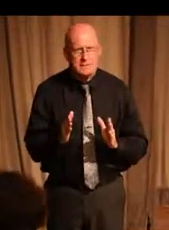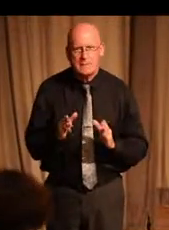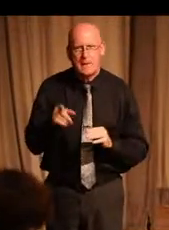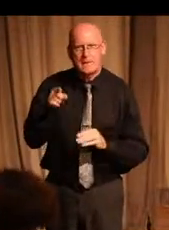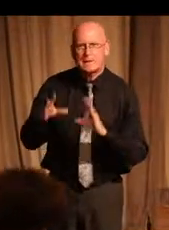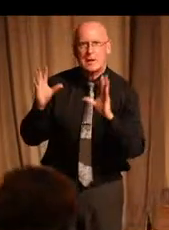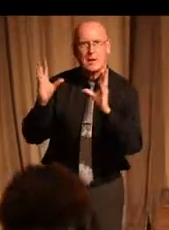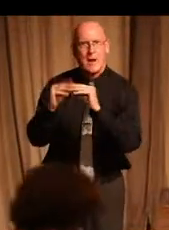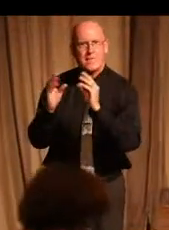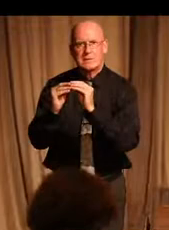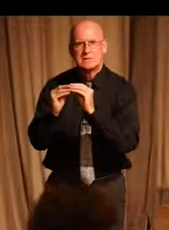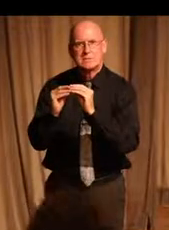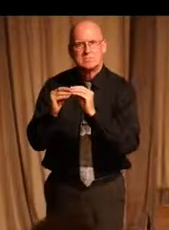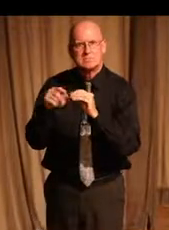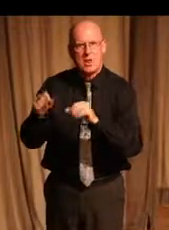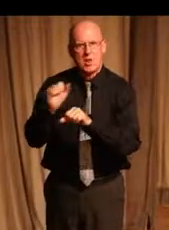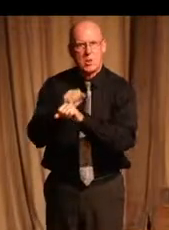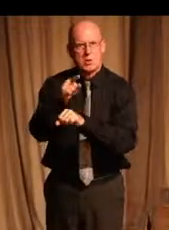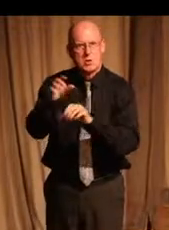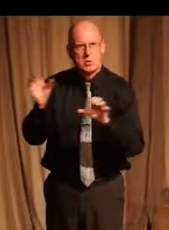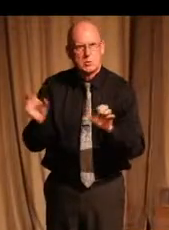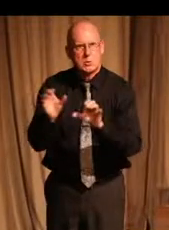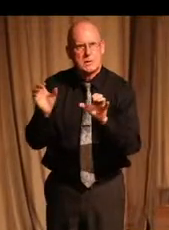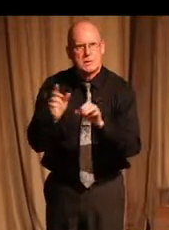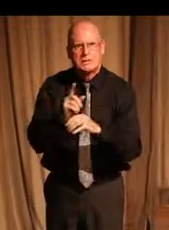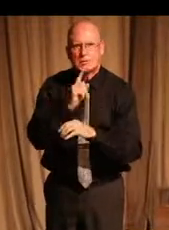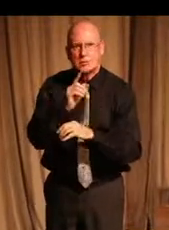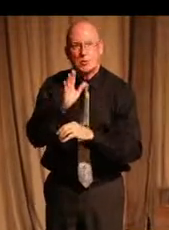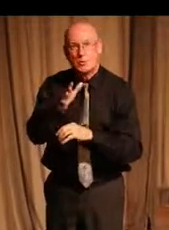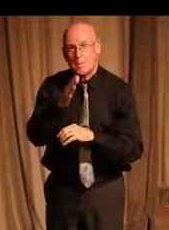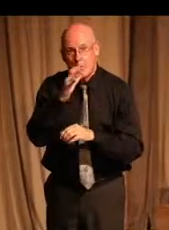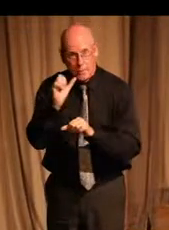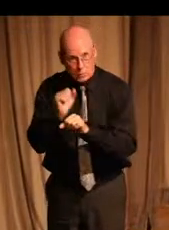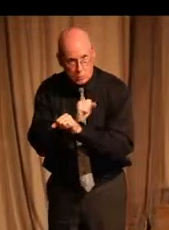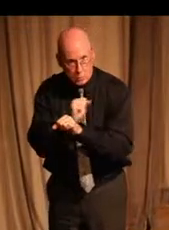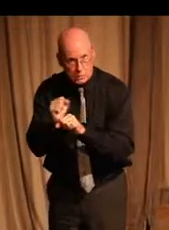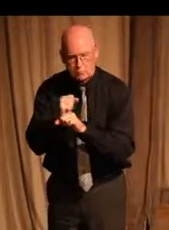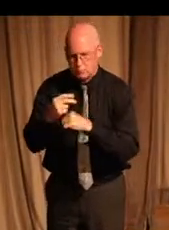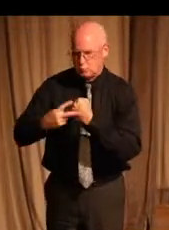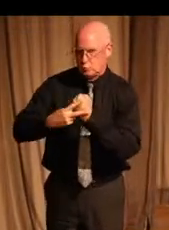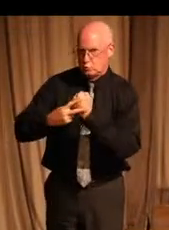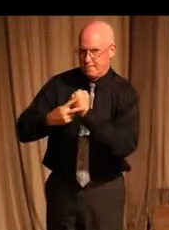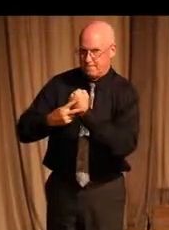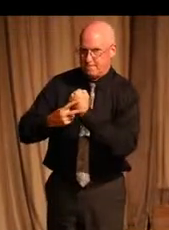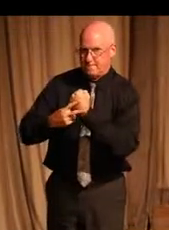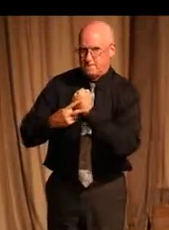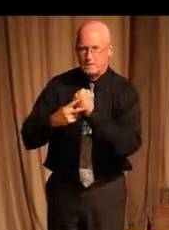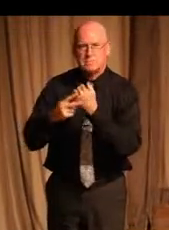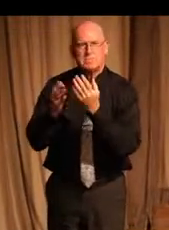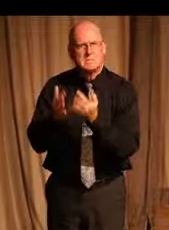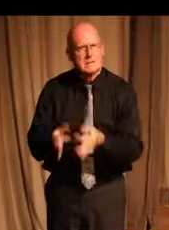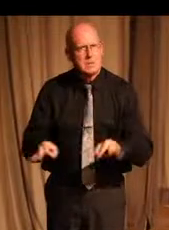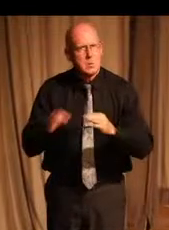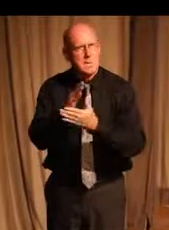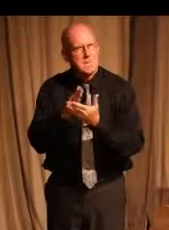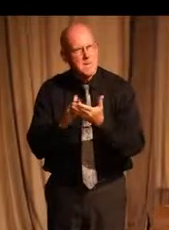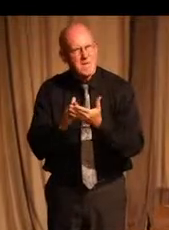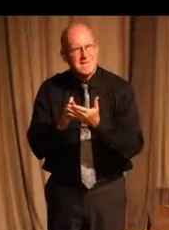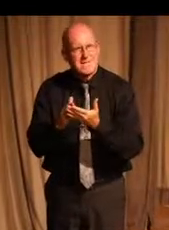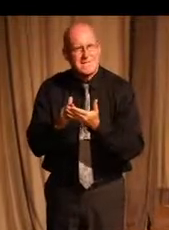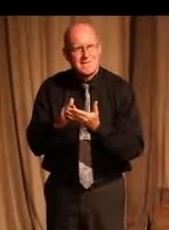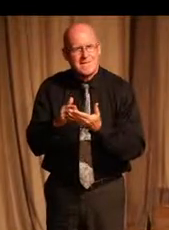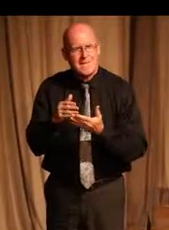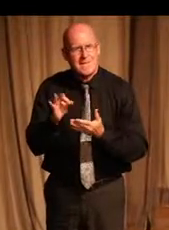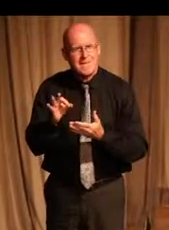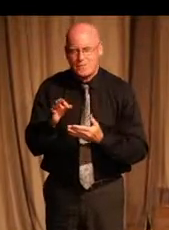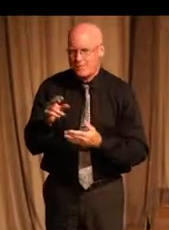this conference, but in particularly the work you're doing and making sure that your mother's work is preserved, is such an important part of even the